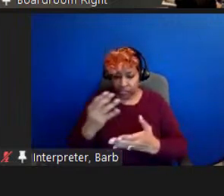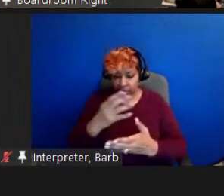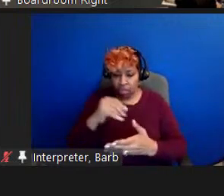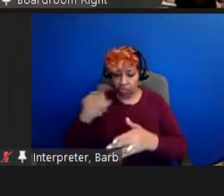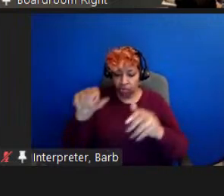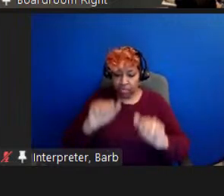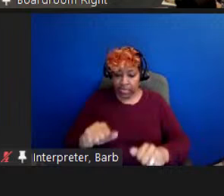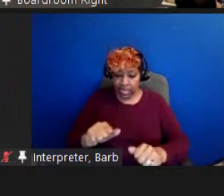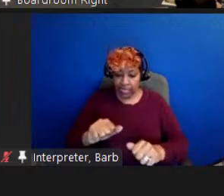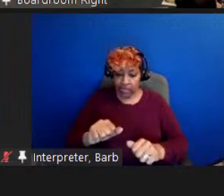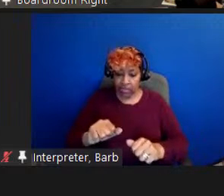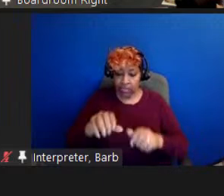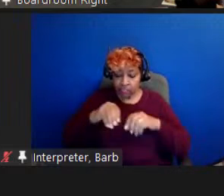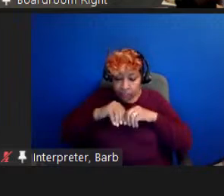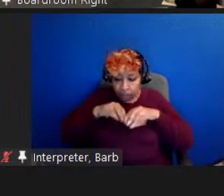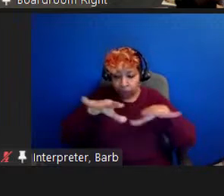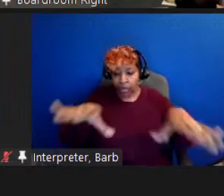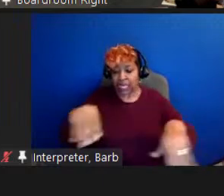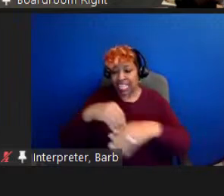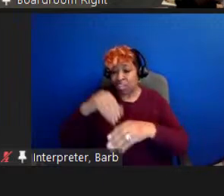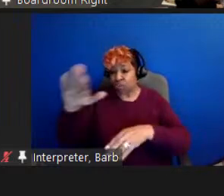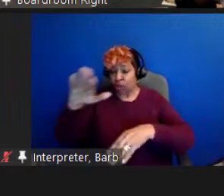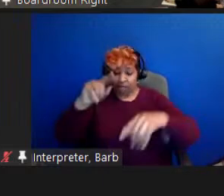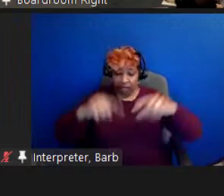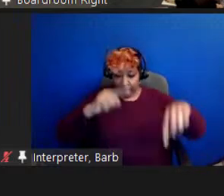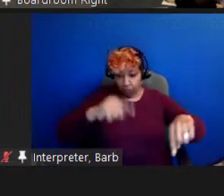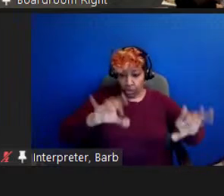various groups as well.